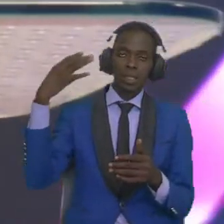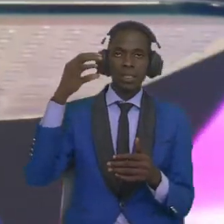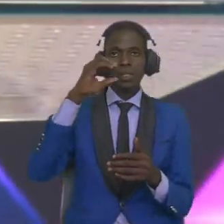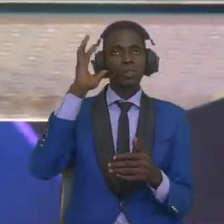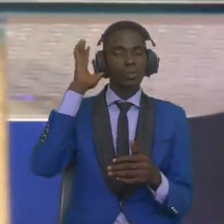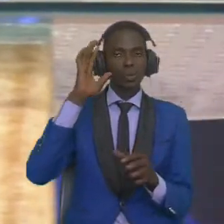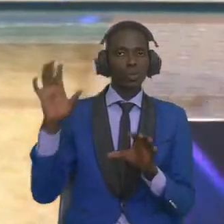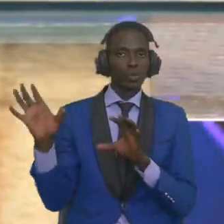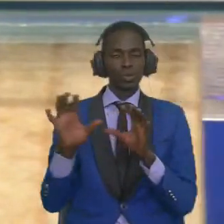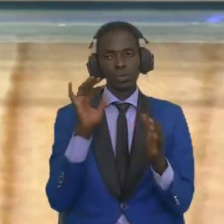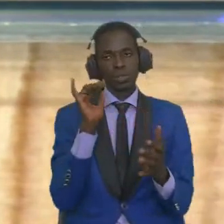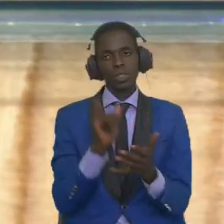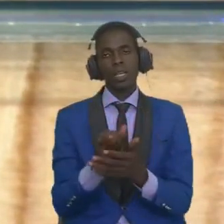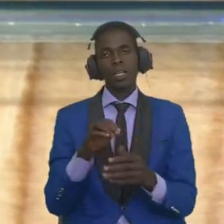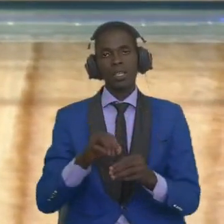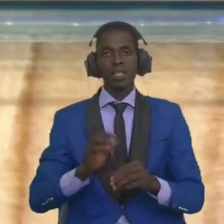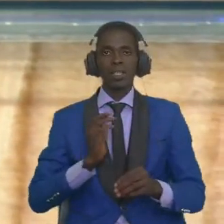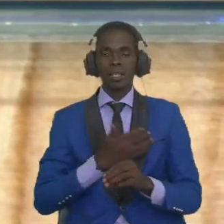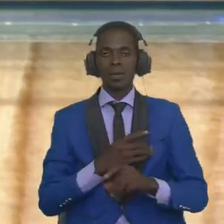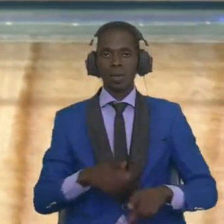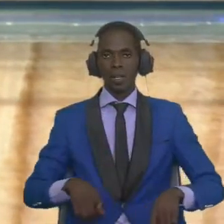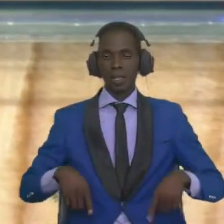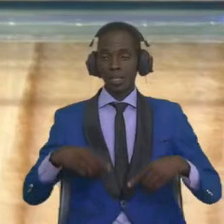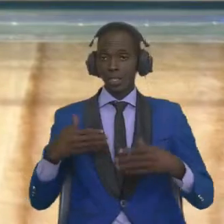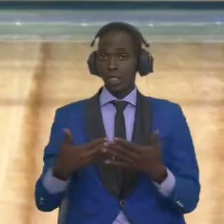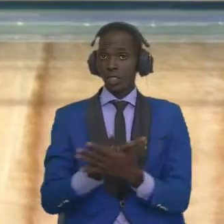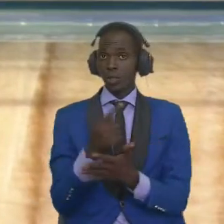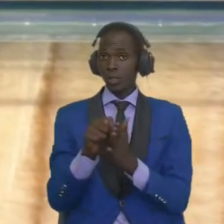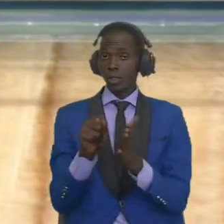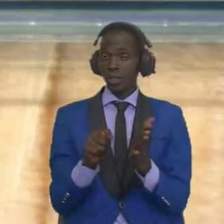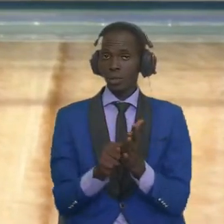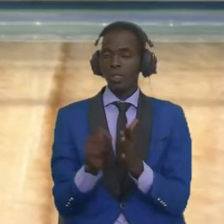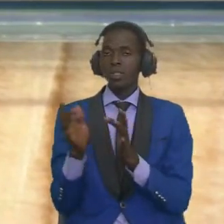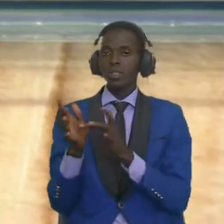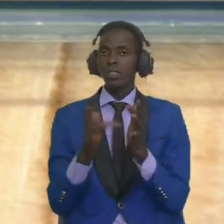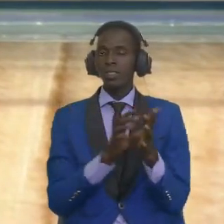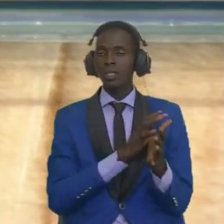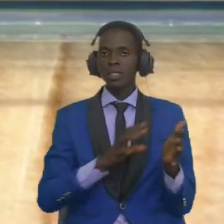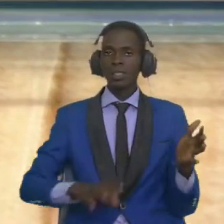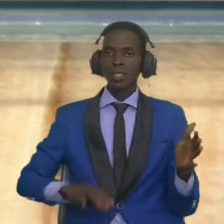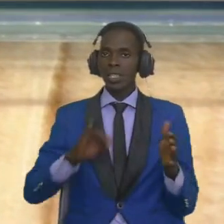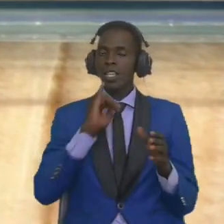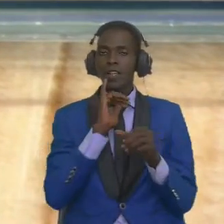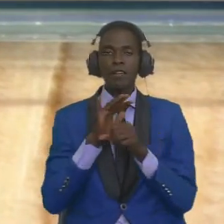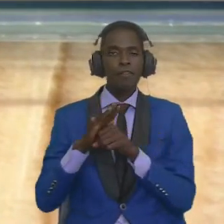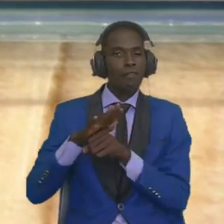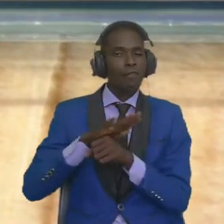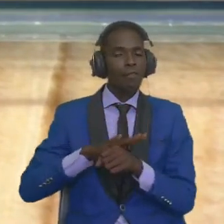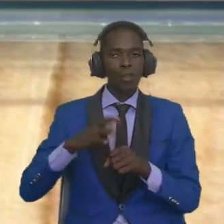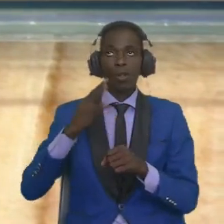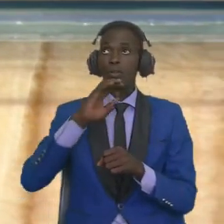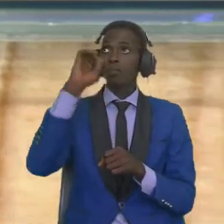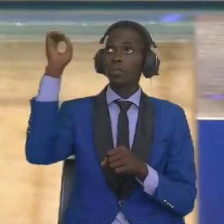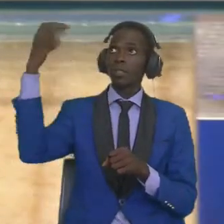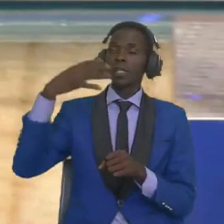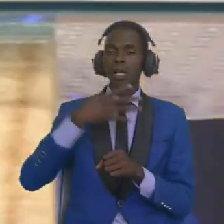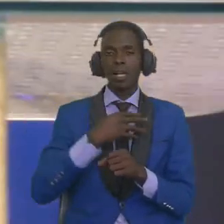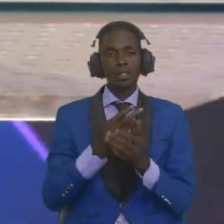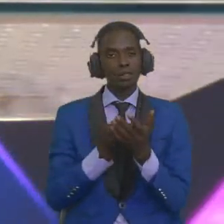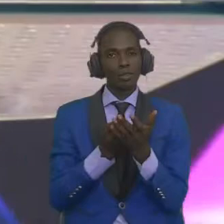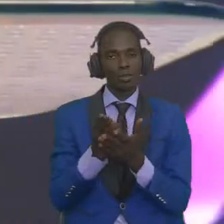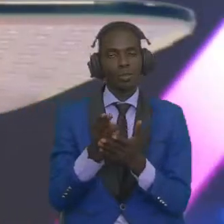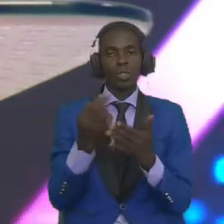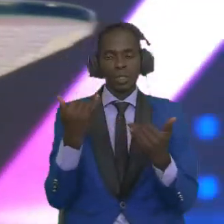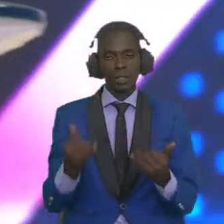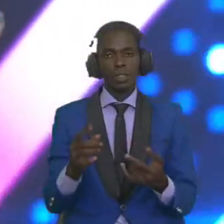come to the New Testament, and it says that Jesus Christ is full of grace and full of truth. We come to the